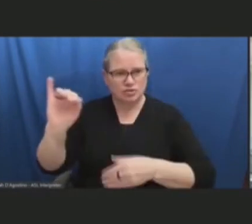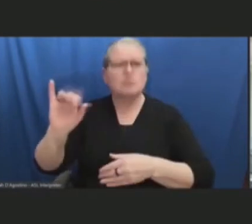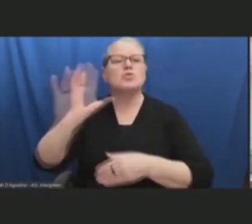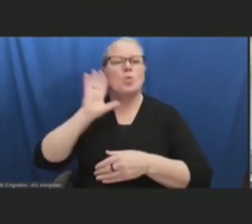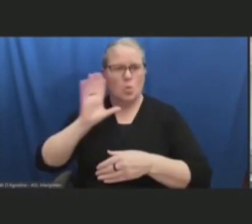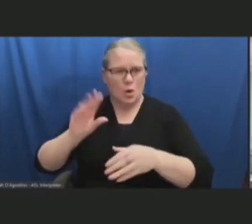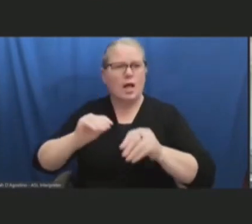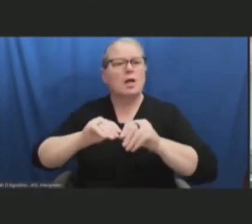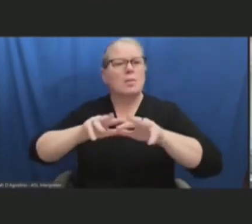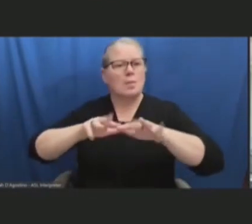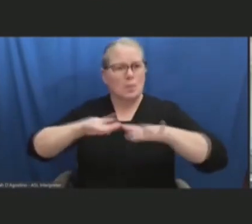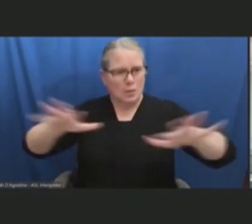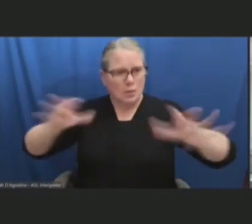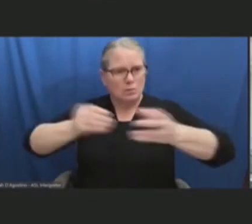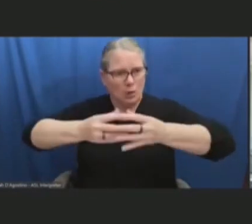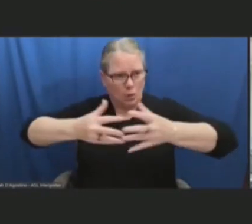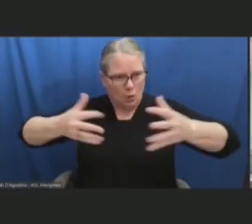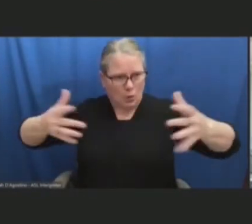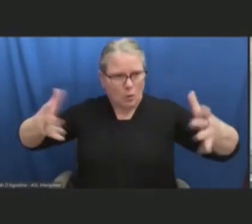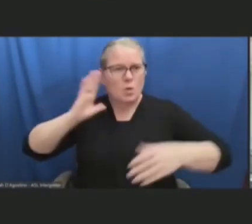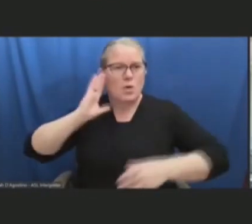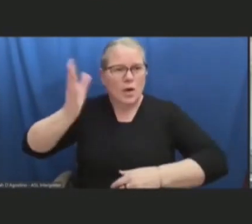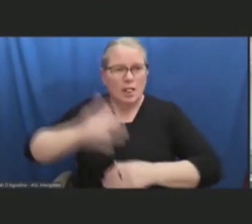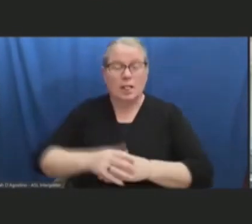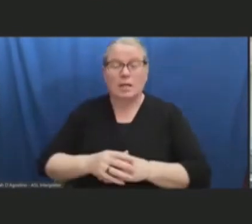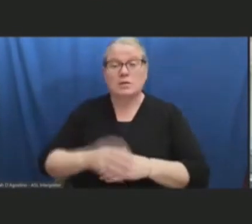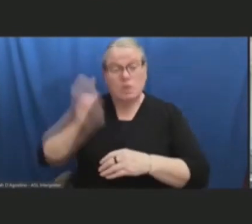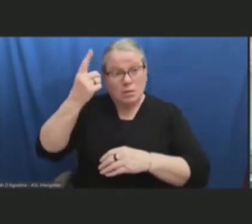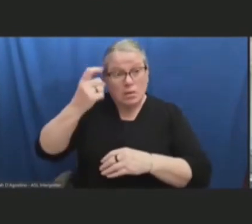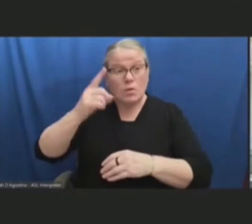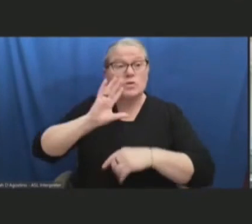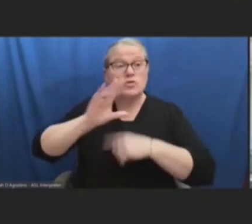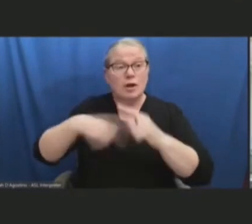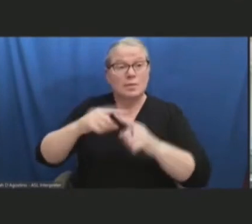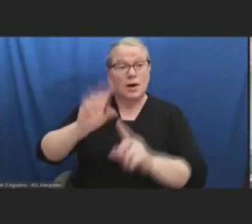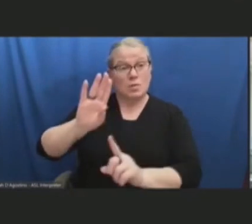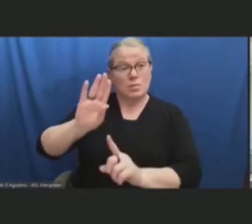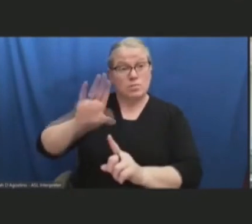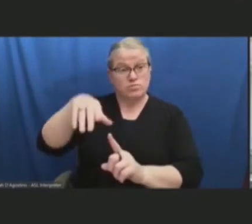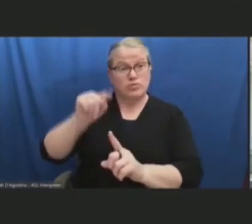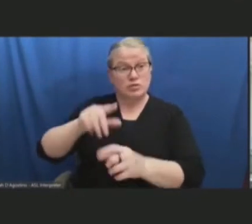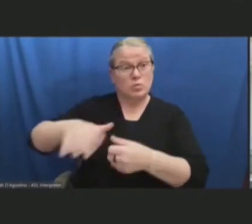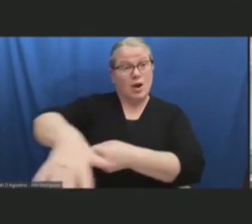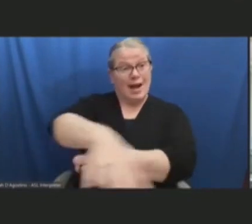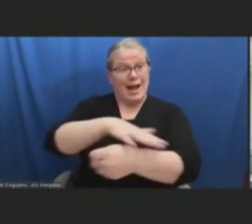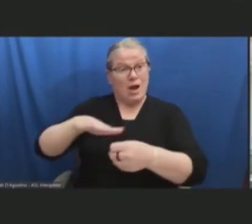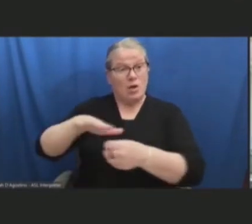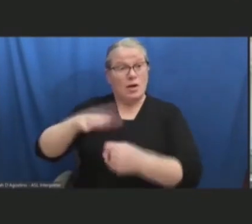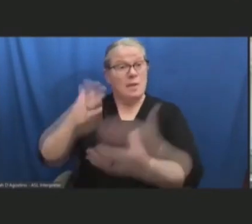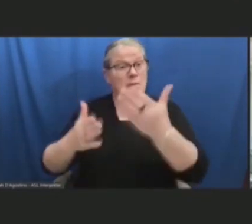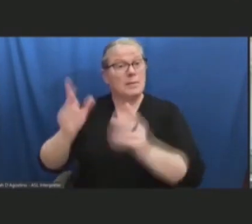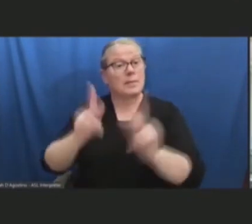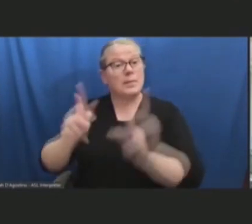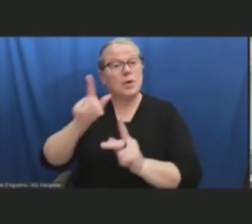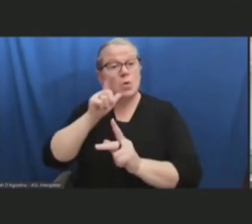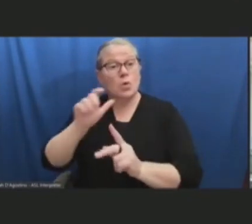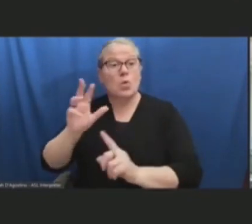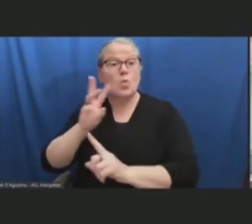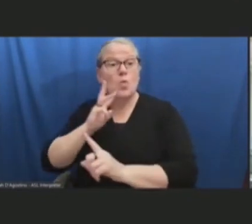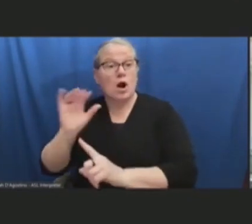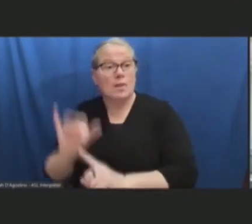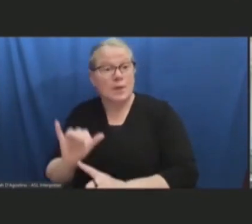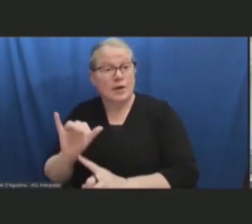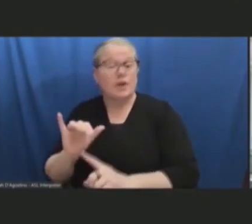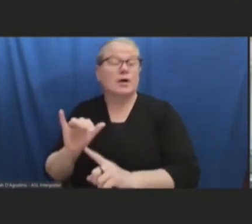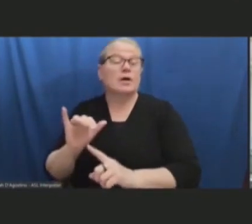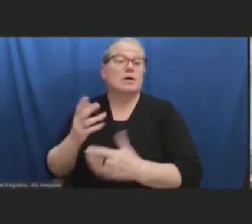greater Bridgeport area. So you may have some folks who live in Waterbury who grew up in Bridgeport, grew up in New Haven, where they may be able to be helpful,